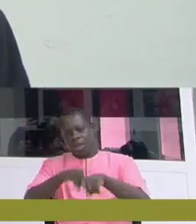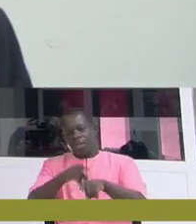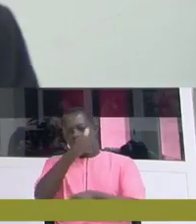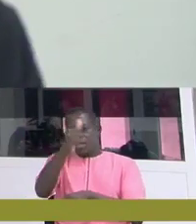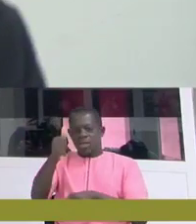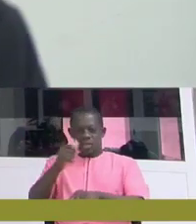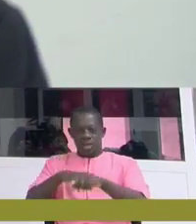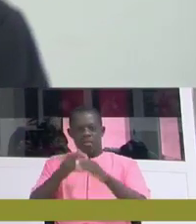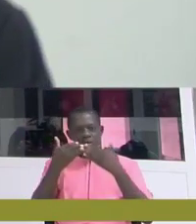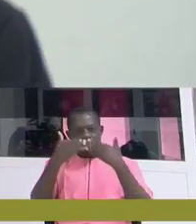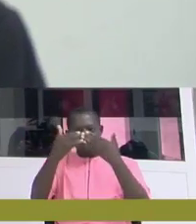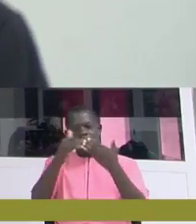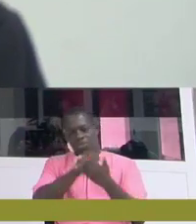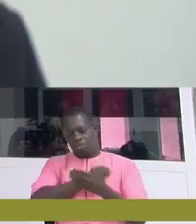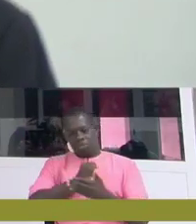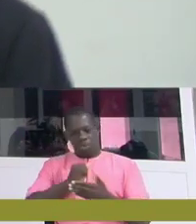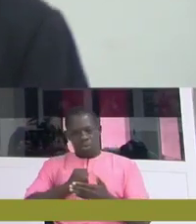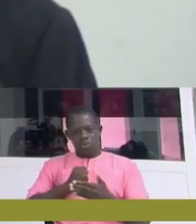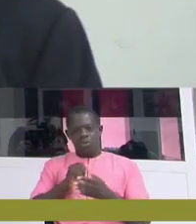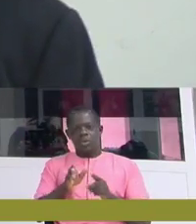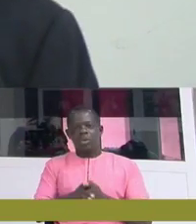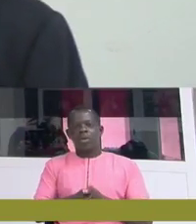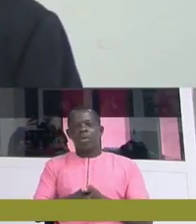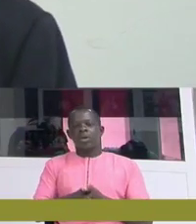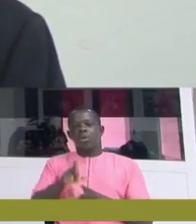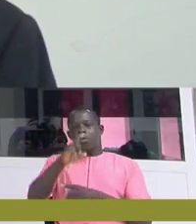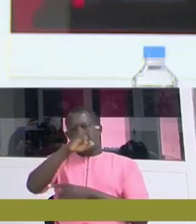time you tell us that. Dokula la dokuo.